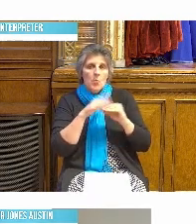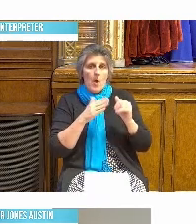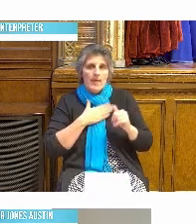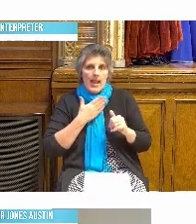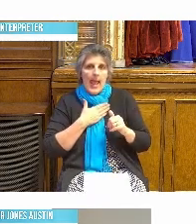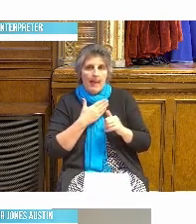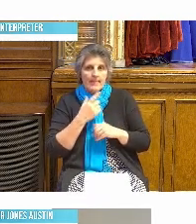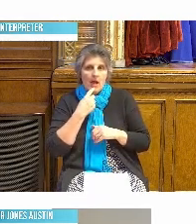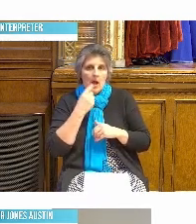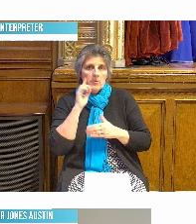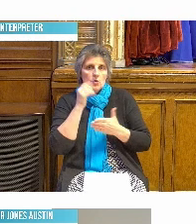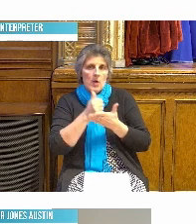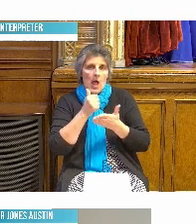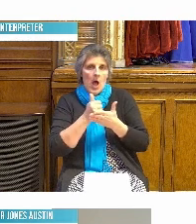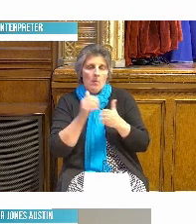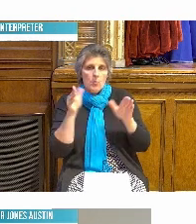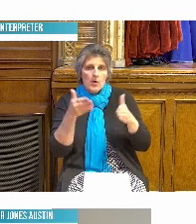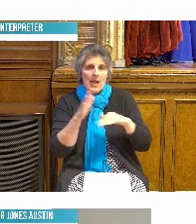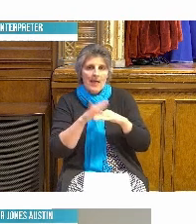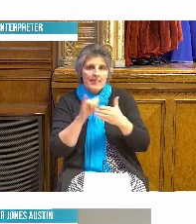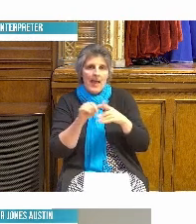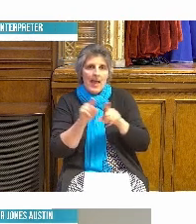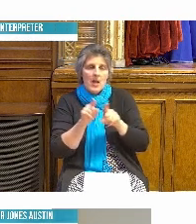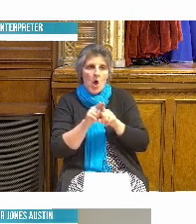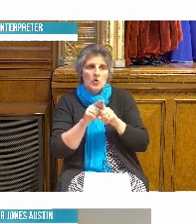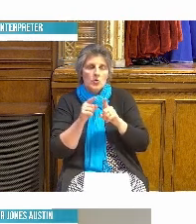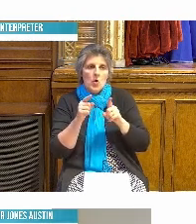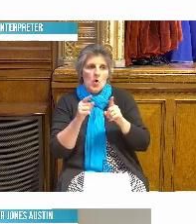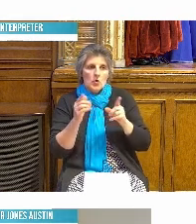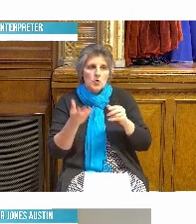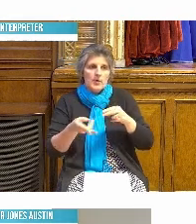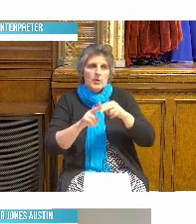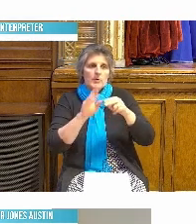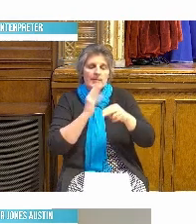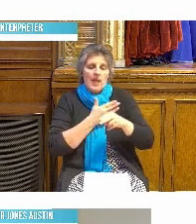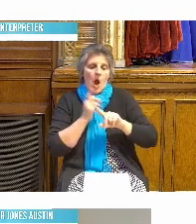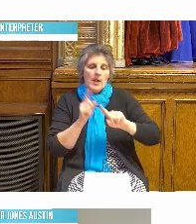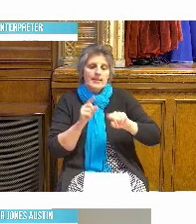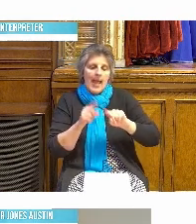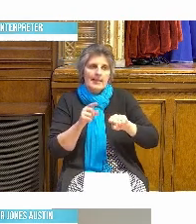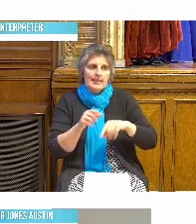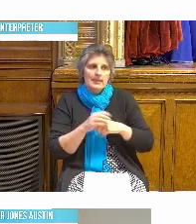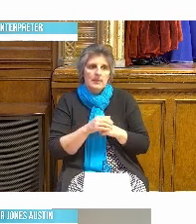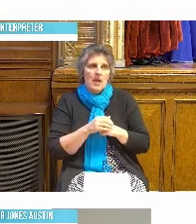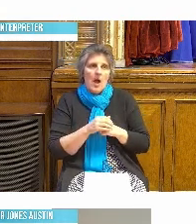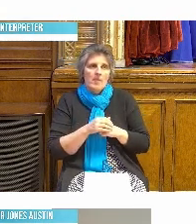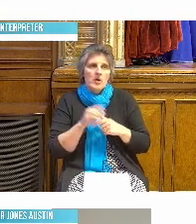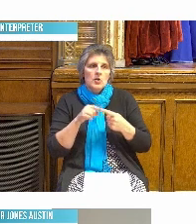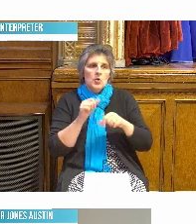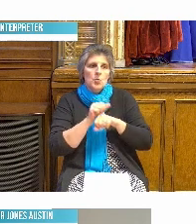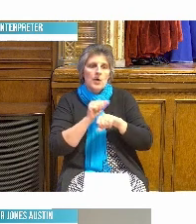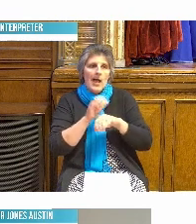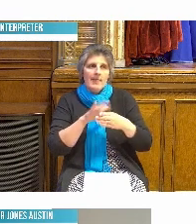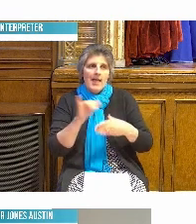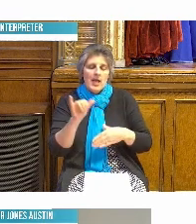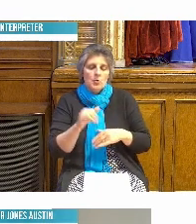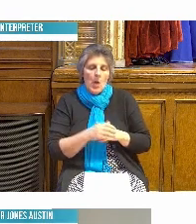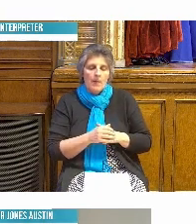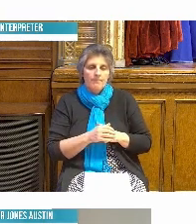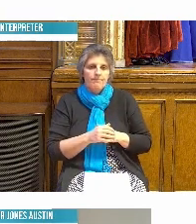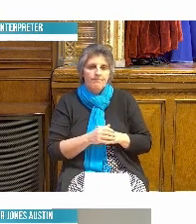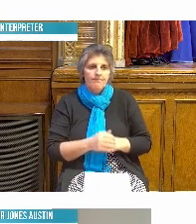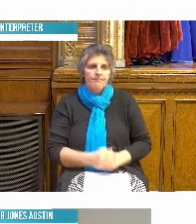happy to help work on that and also to boost our attendance, um, to work on that as well.